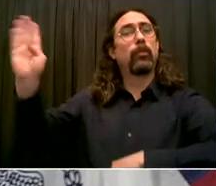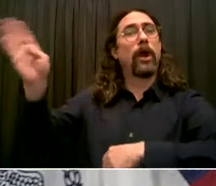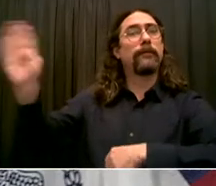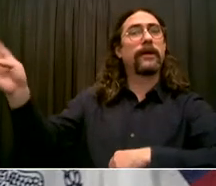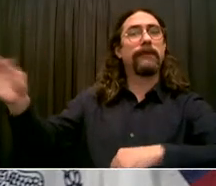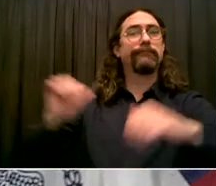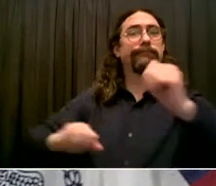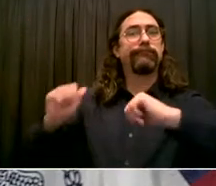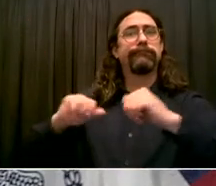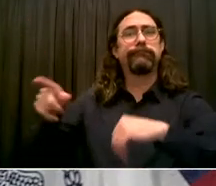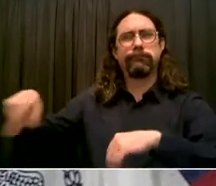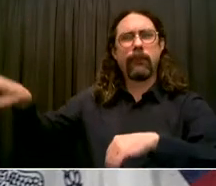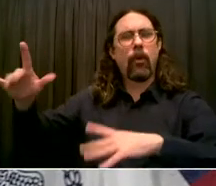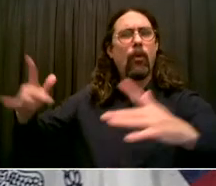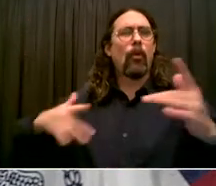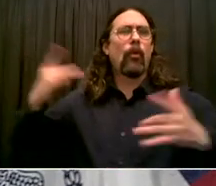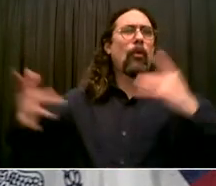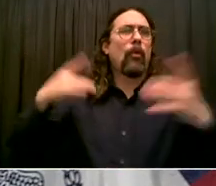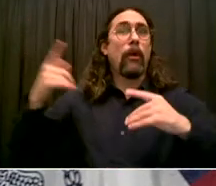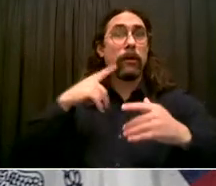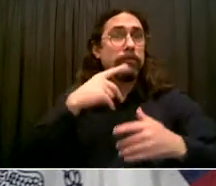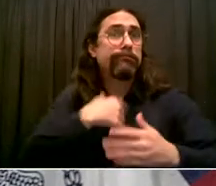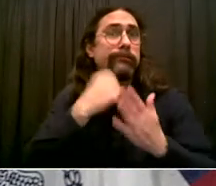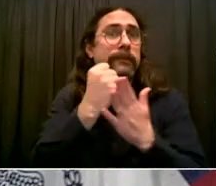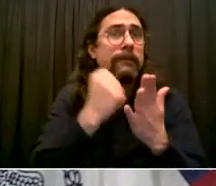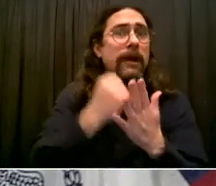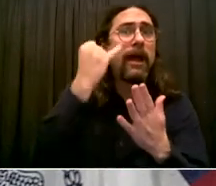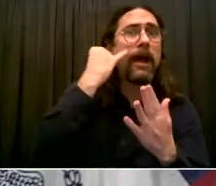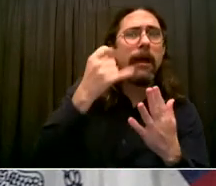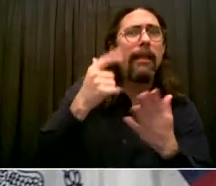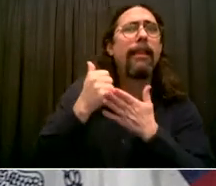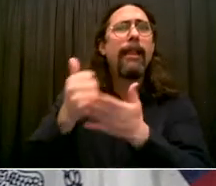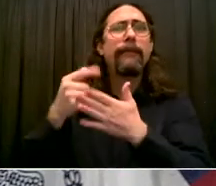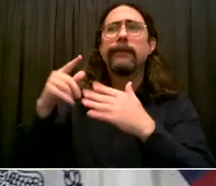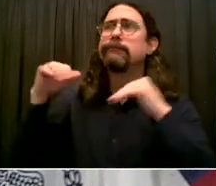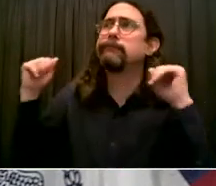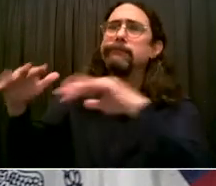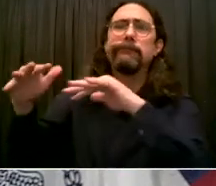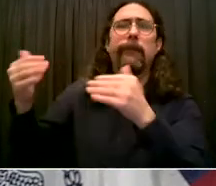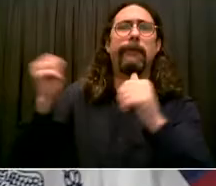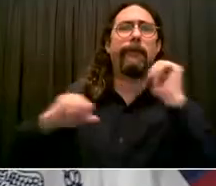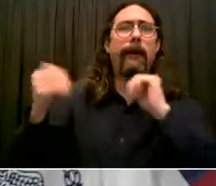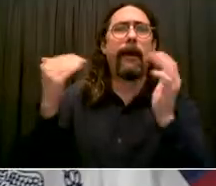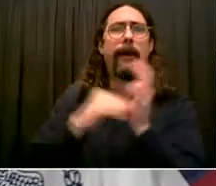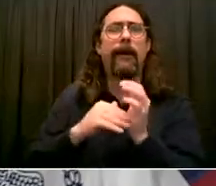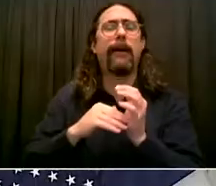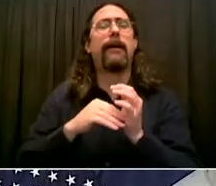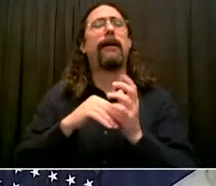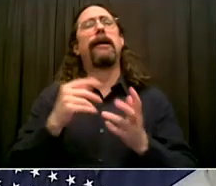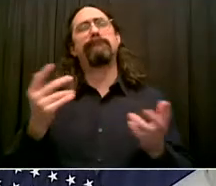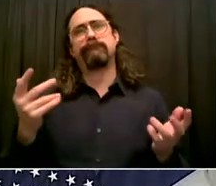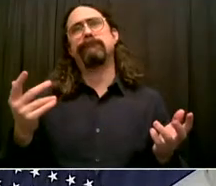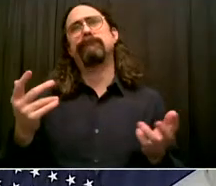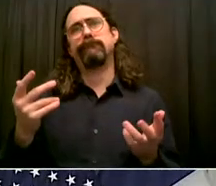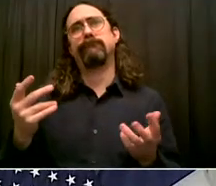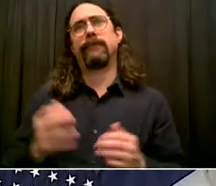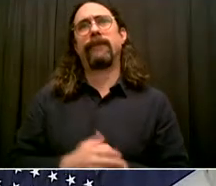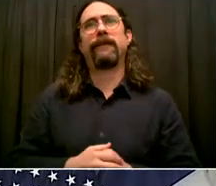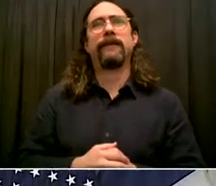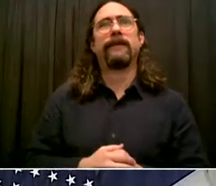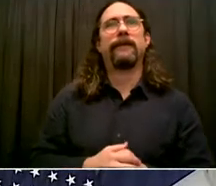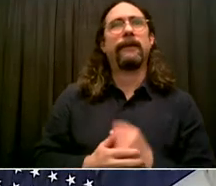audiences because you'll be able to know exactly who's been vaccinated or who just got a test and tested negative. Dr. Varma, you want to speak to that?